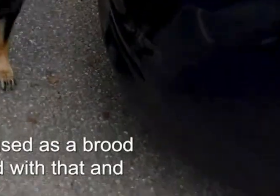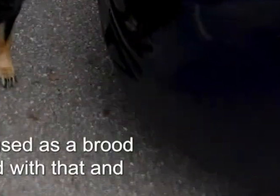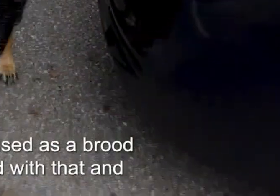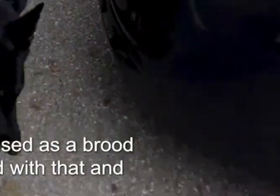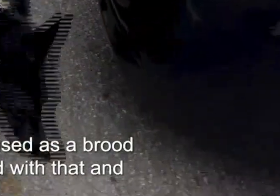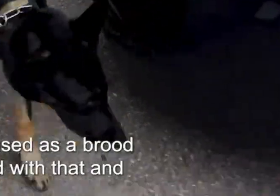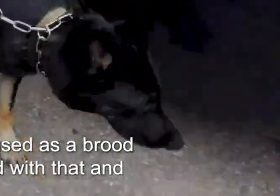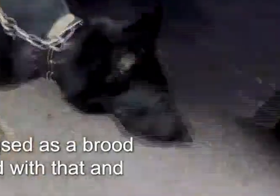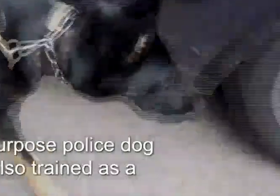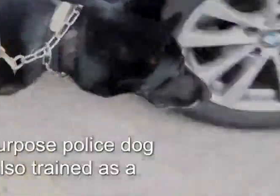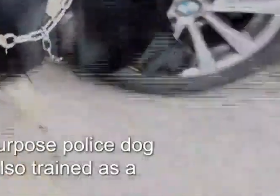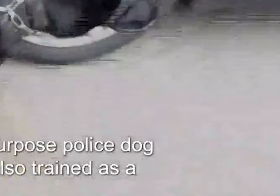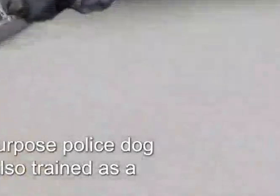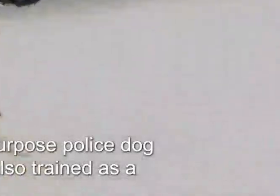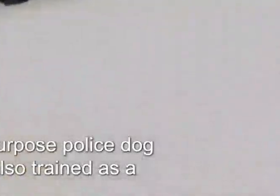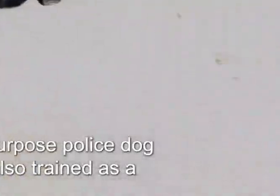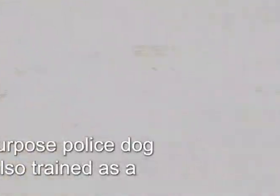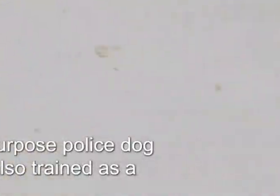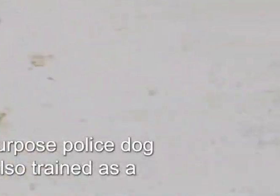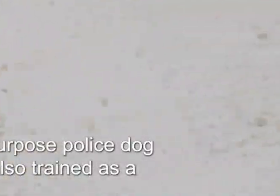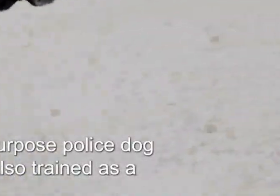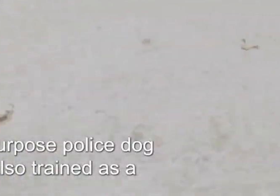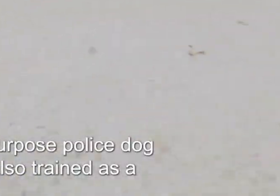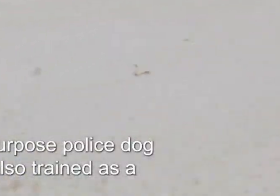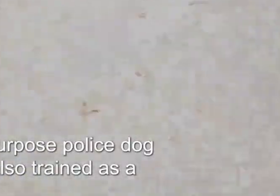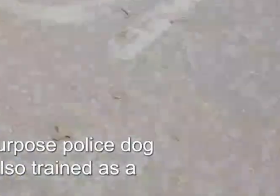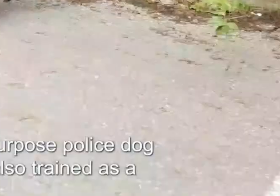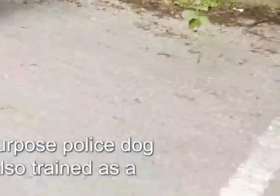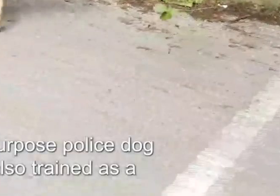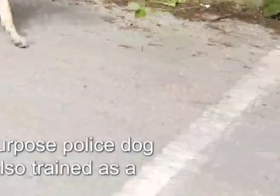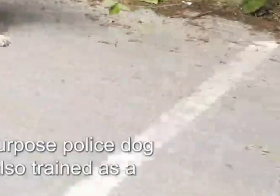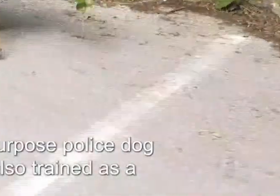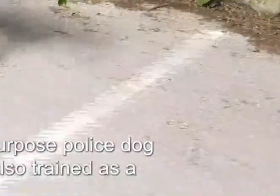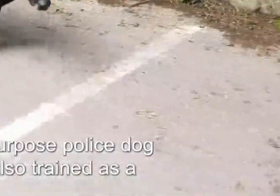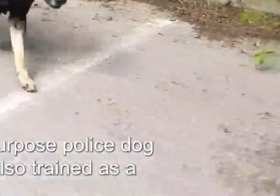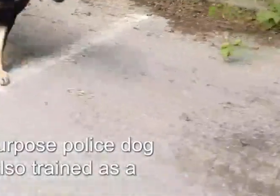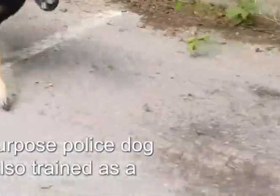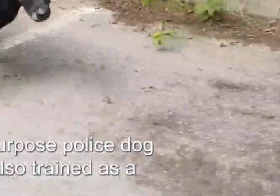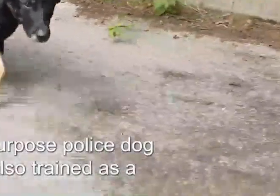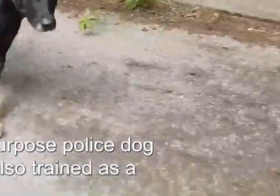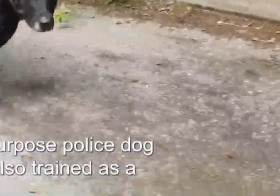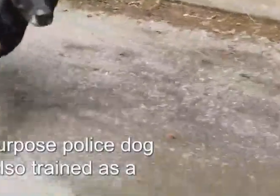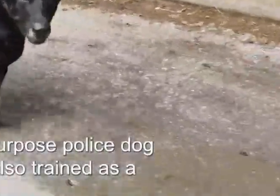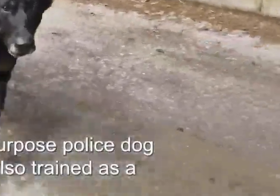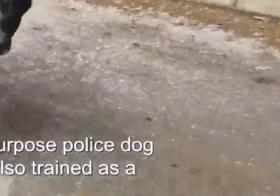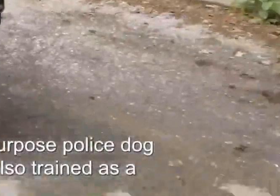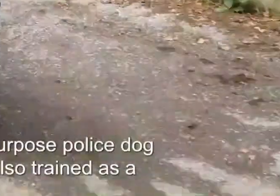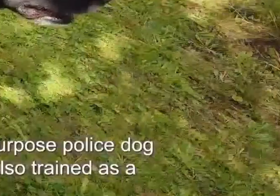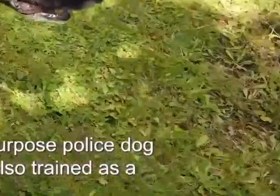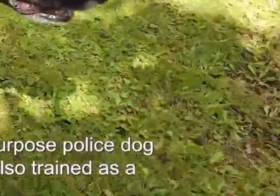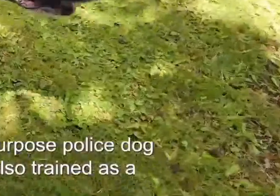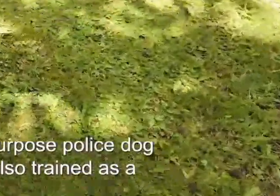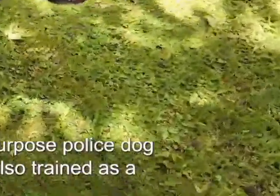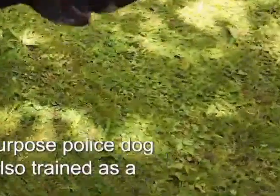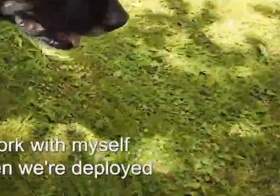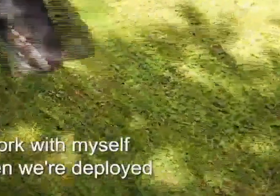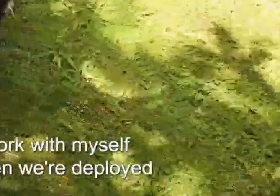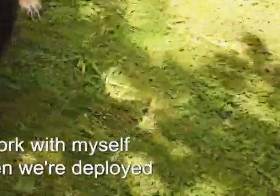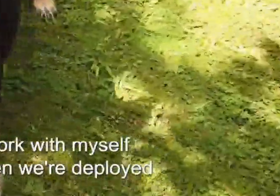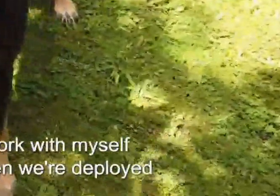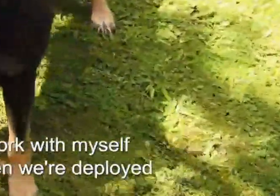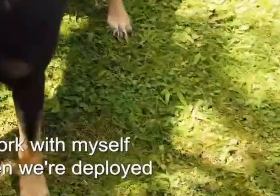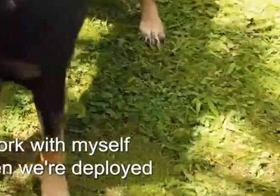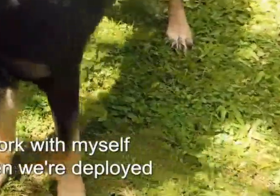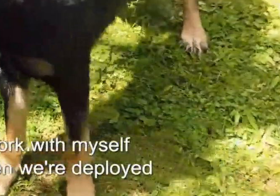changed our mind with that, and she is now trained as a general purpose police dog, track, search, bite, etc. She's also trained as a